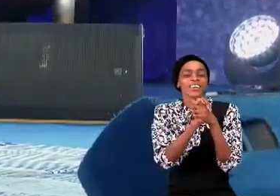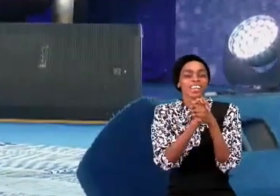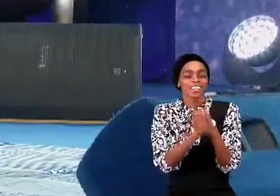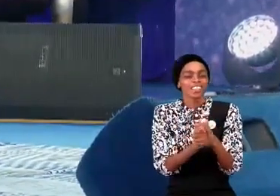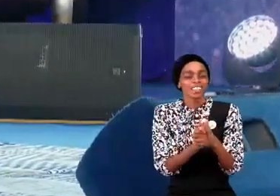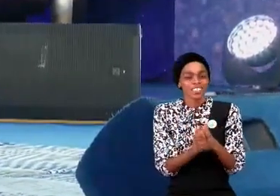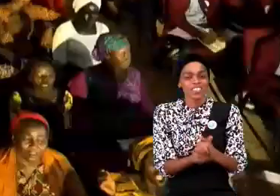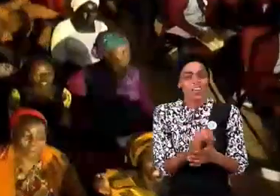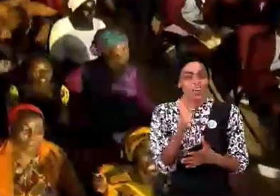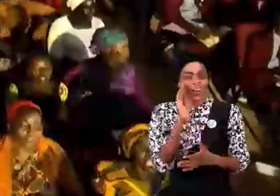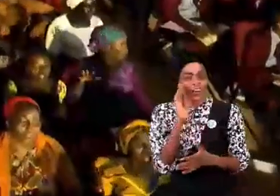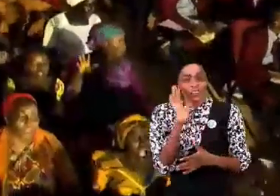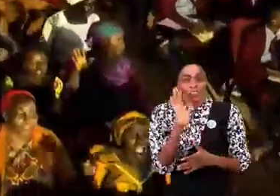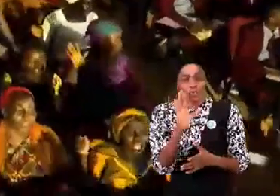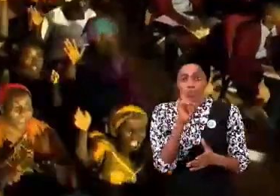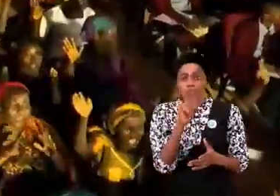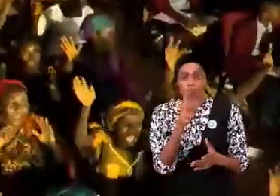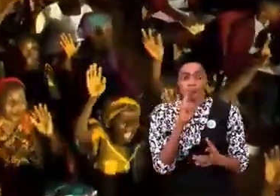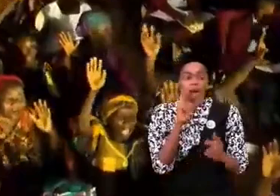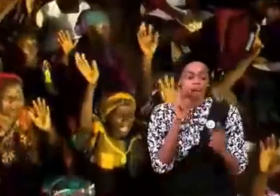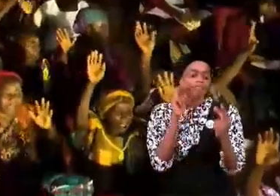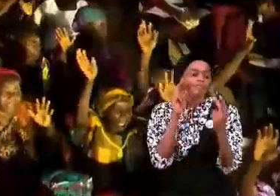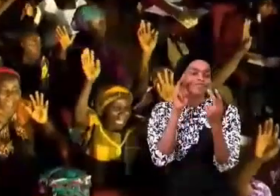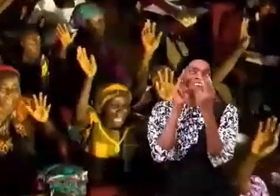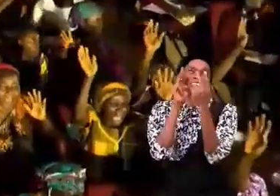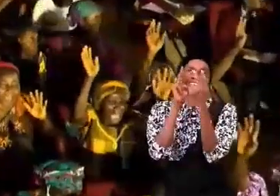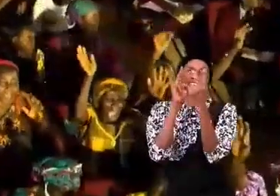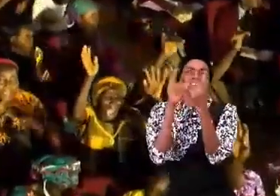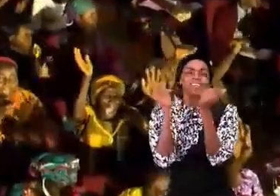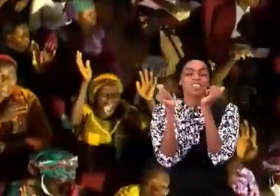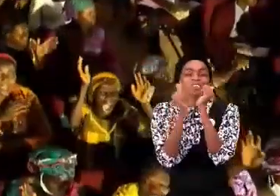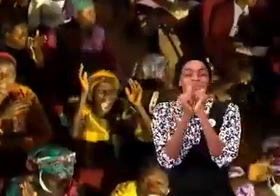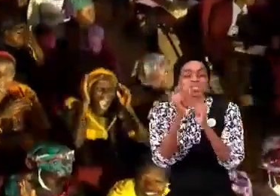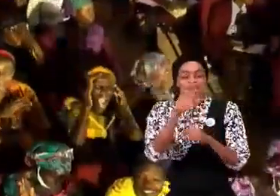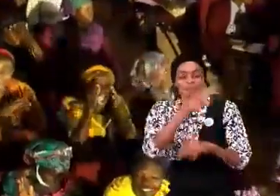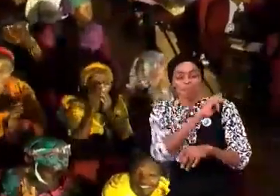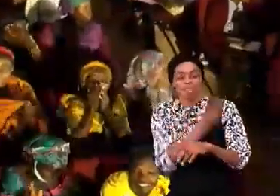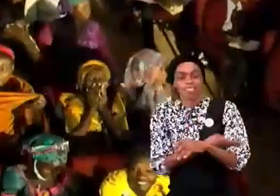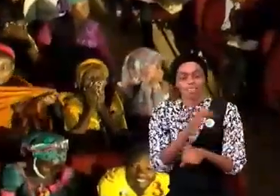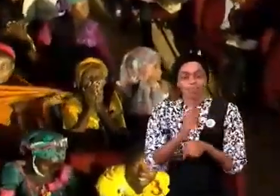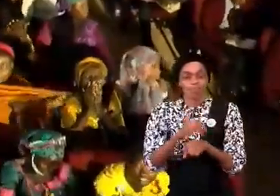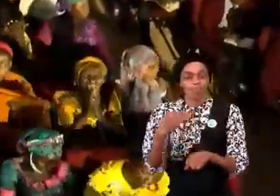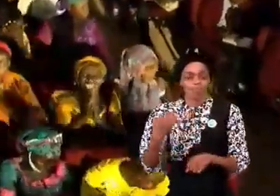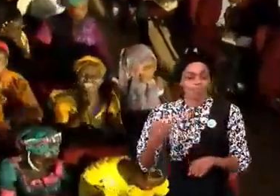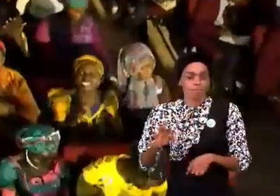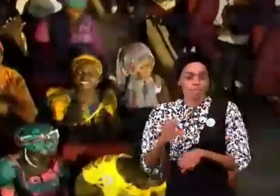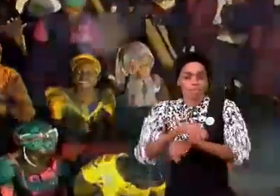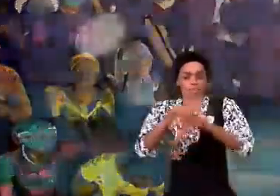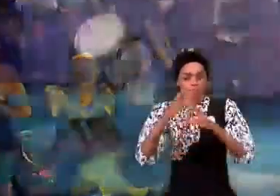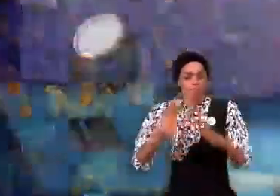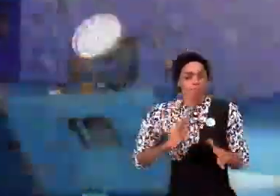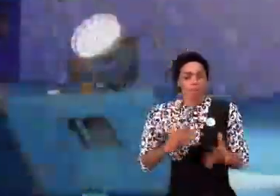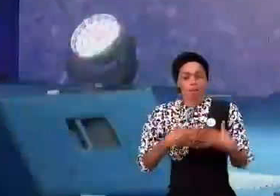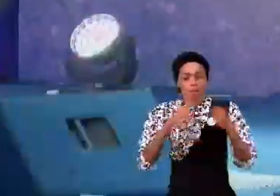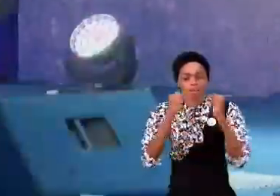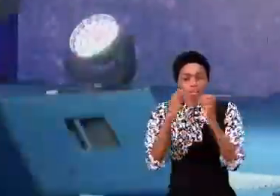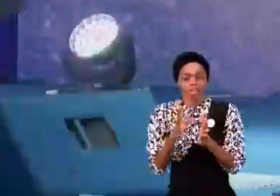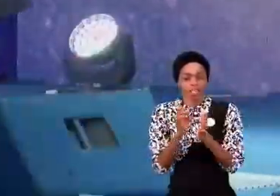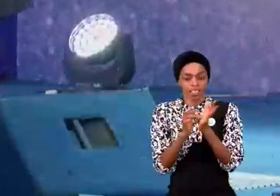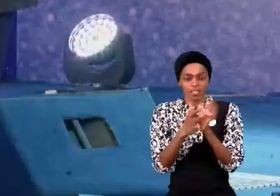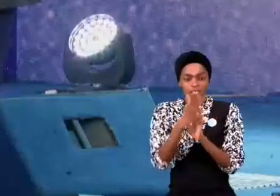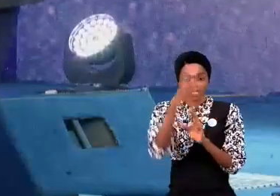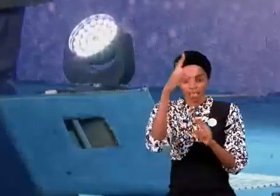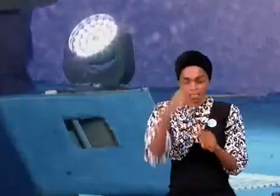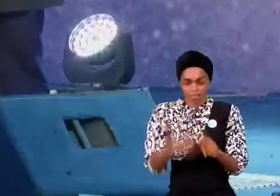in Jesus' name. See Luke chapter 19. Luke chapter